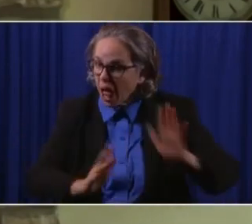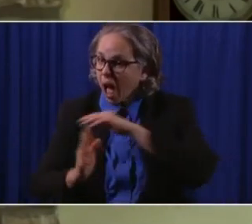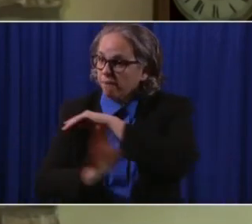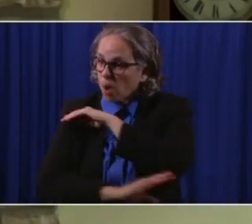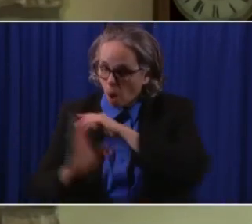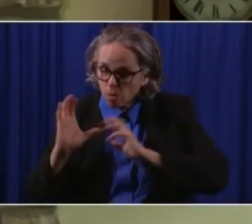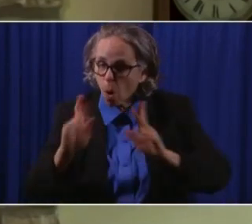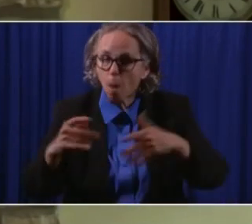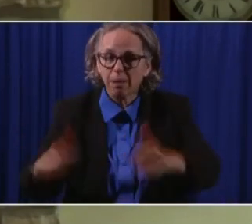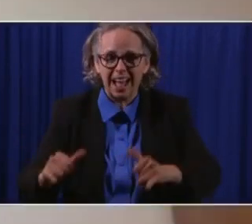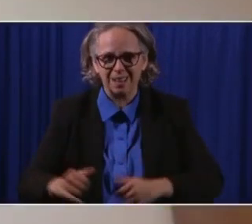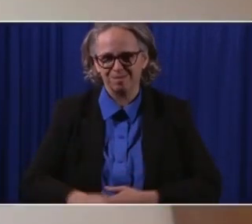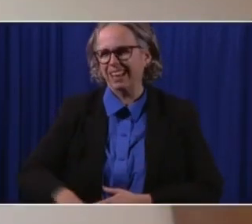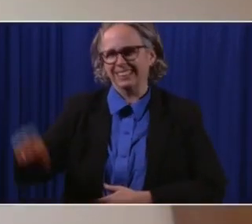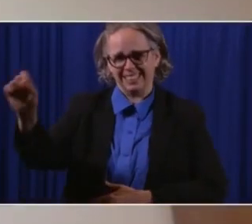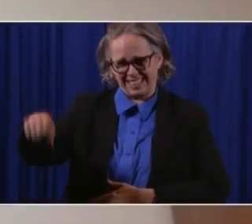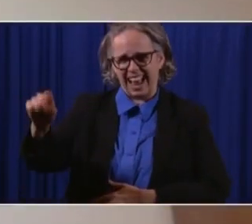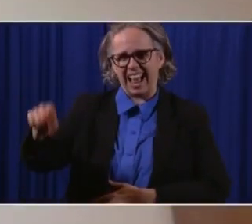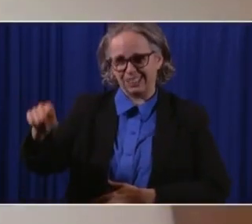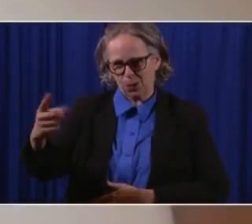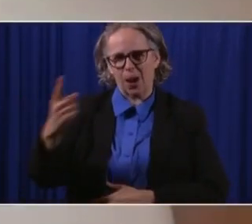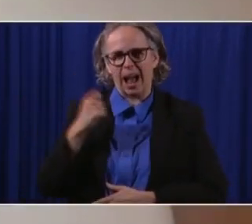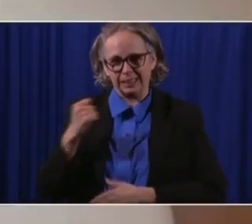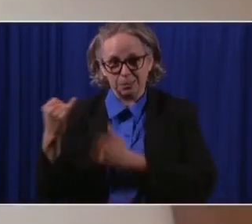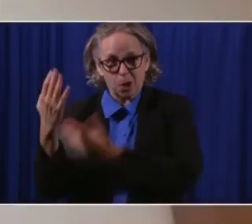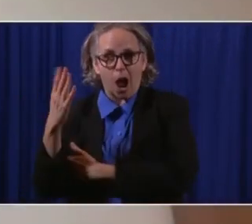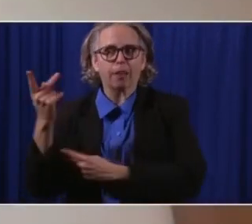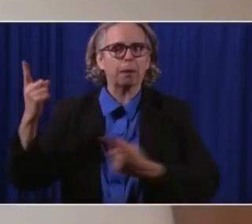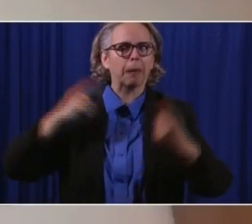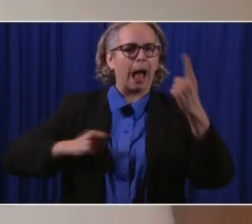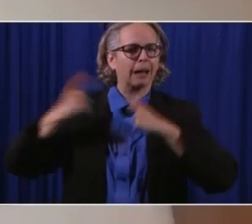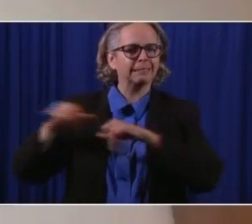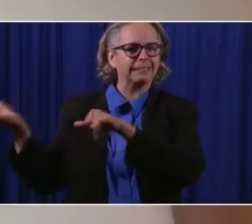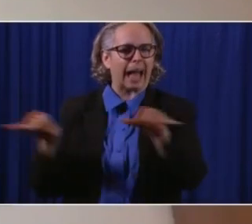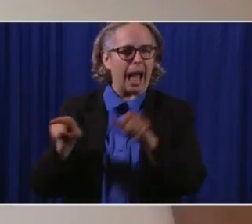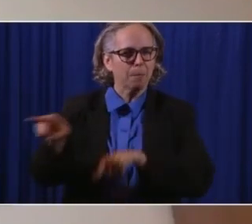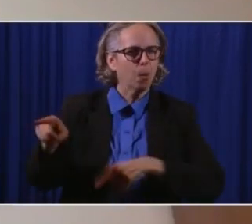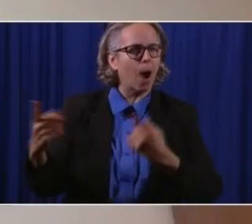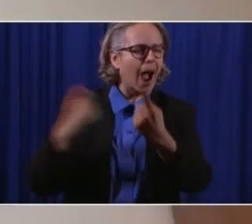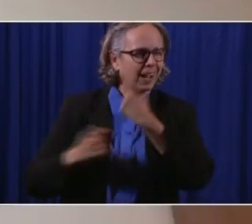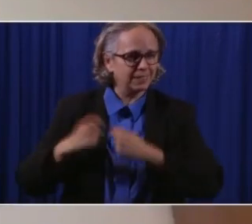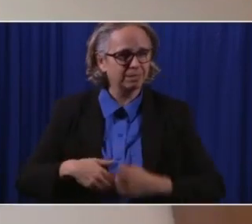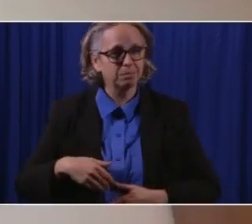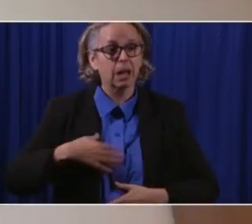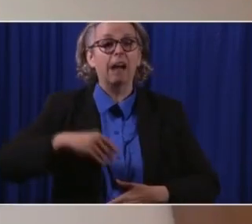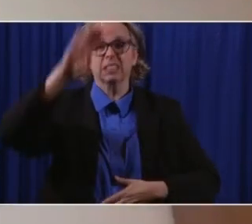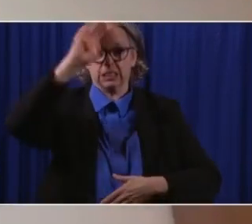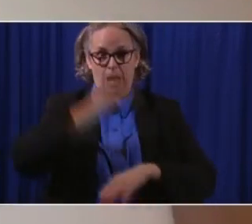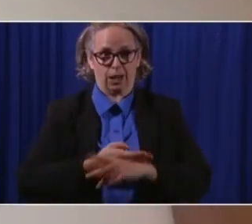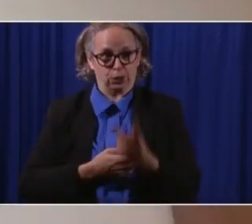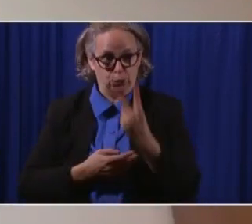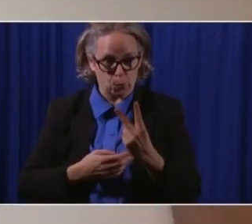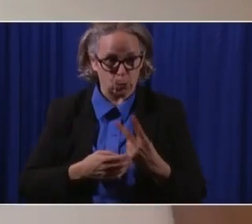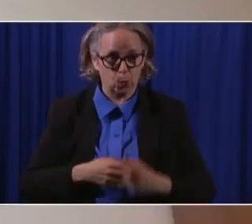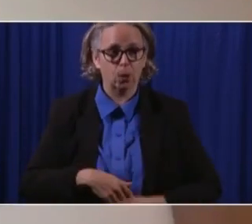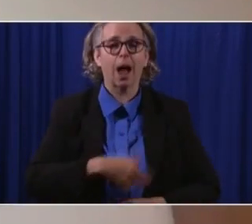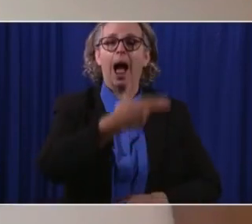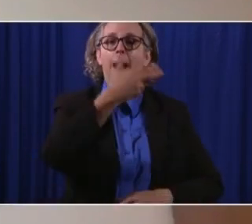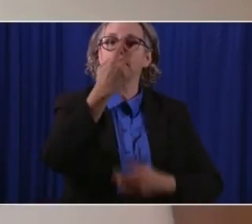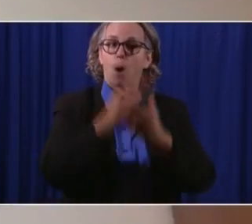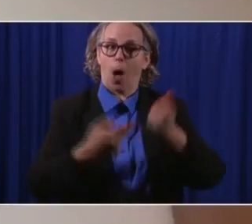that question, and I've been asked that question quite a bit. And I have two high school age boys who play sports, a daughter who was a very competitive